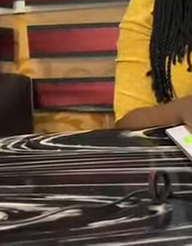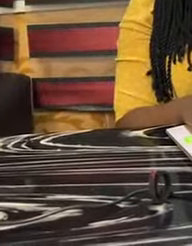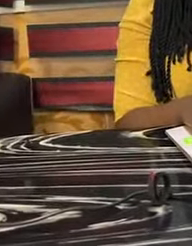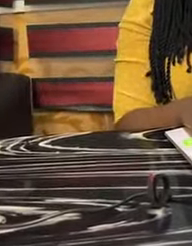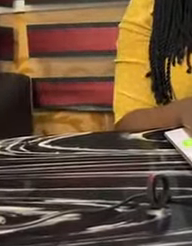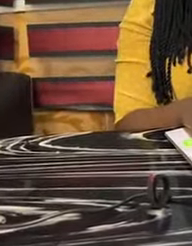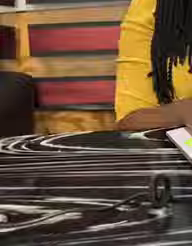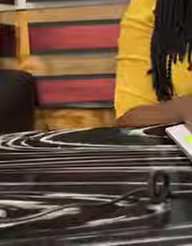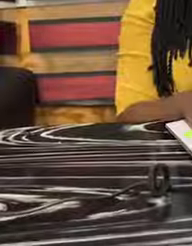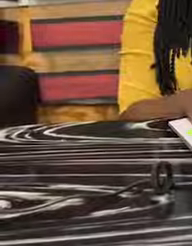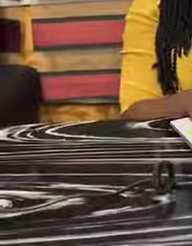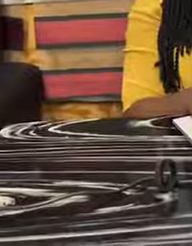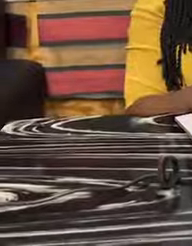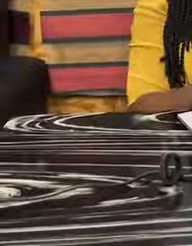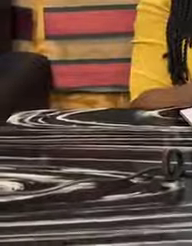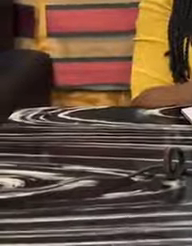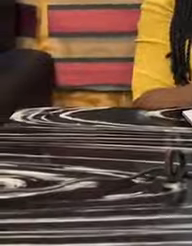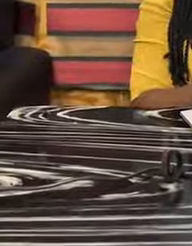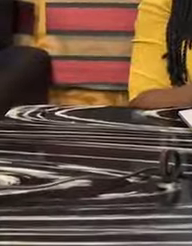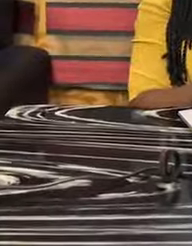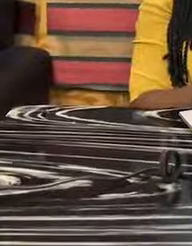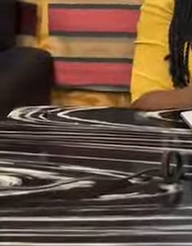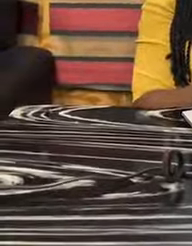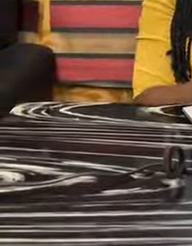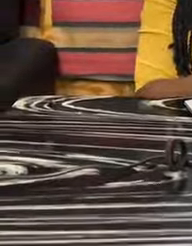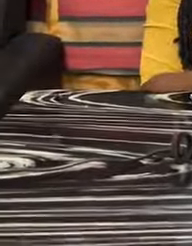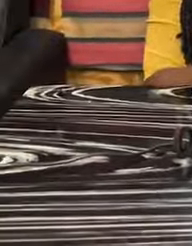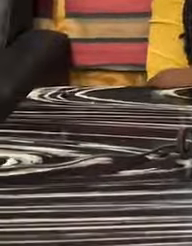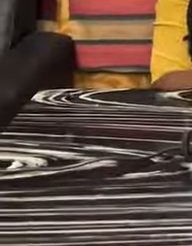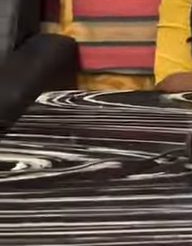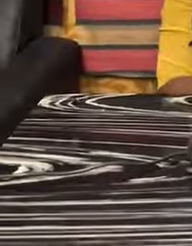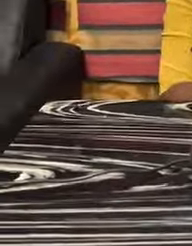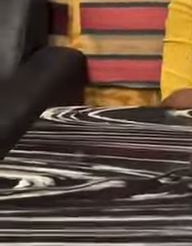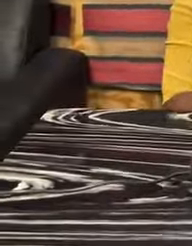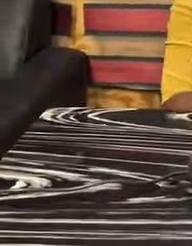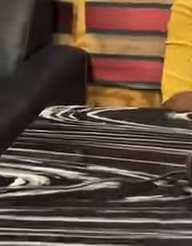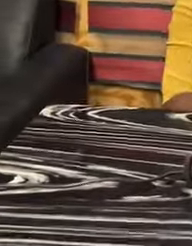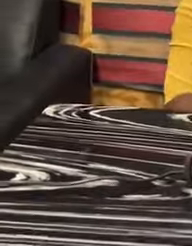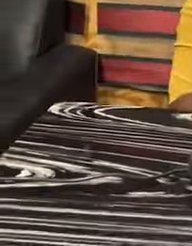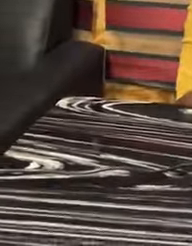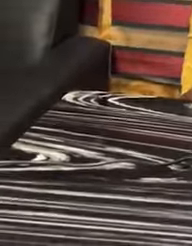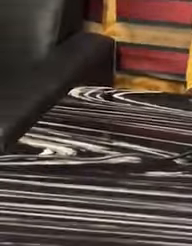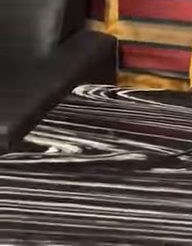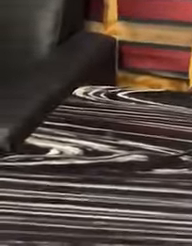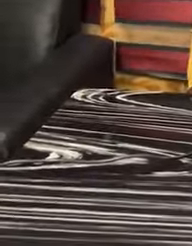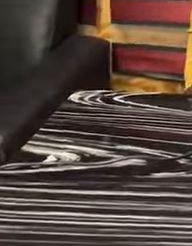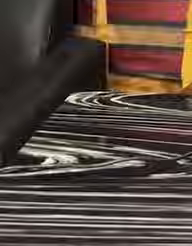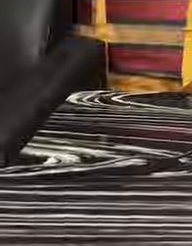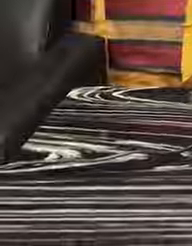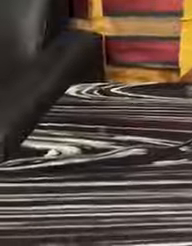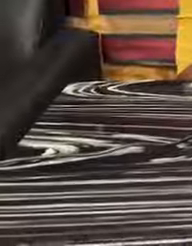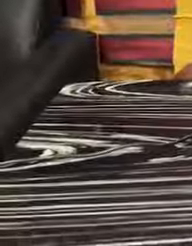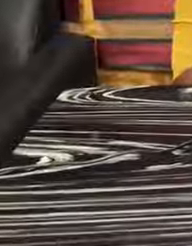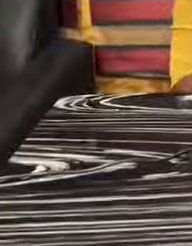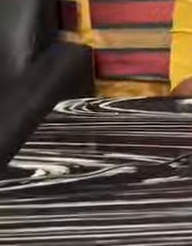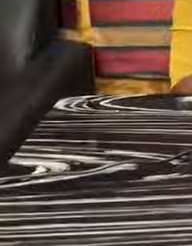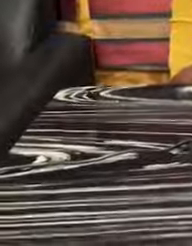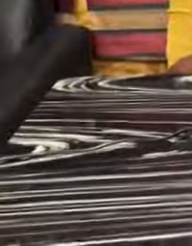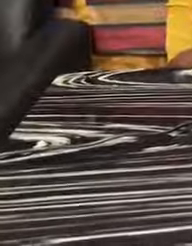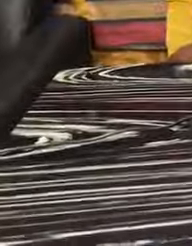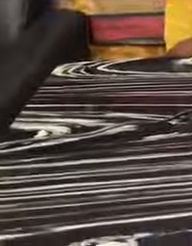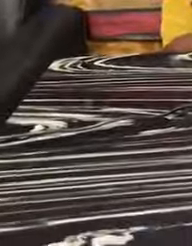most enchanting stories and inspiring conversations. From the lens